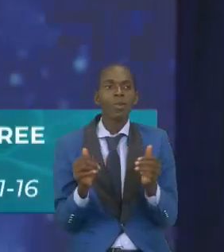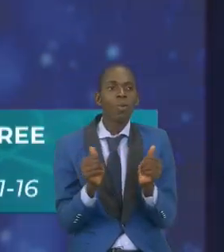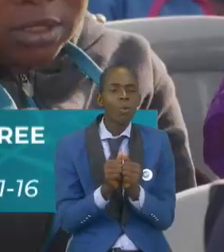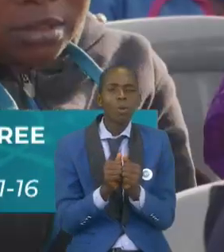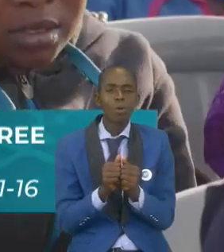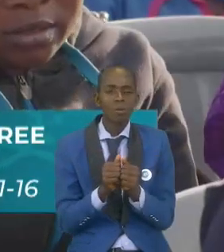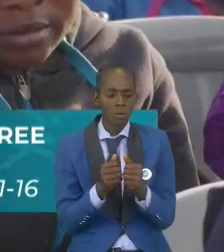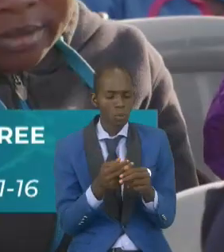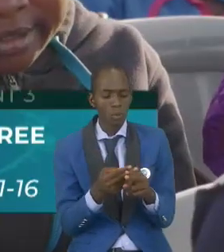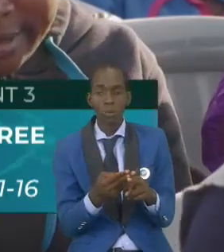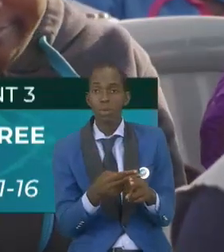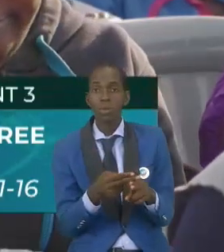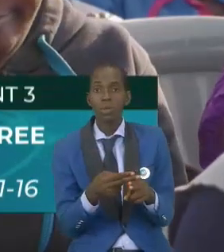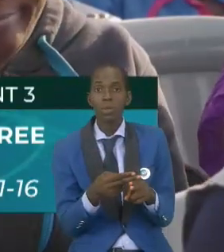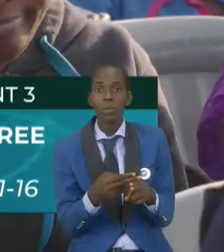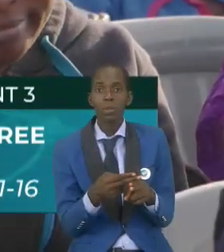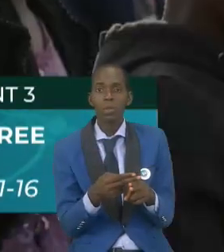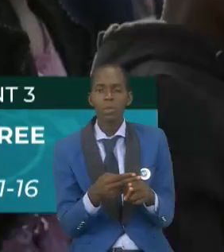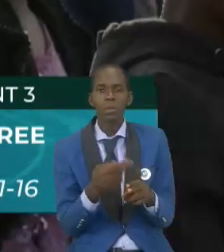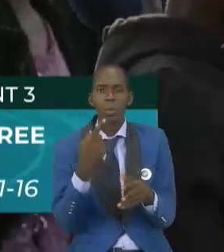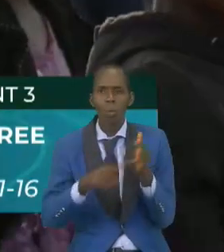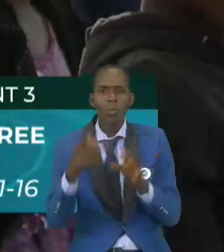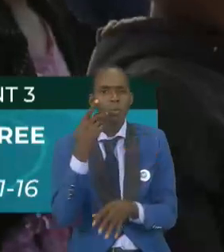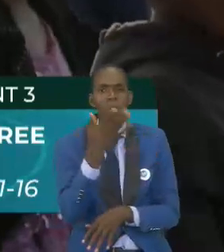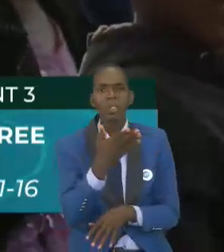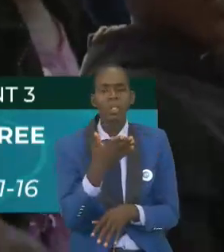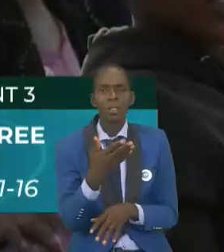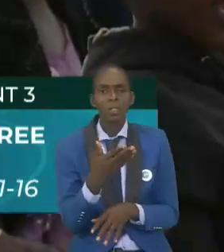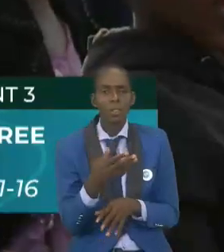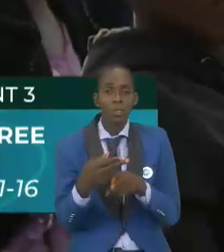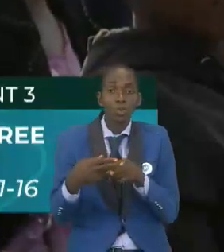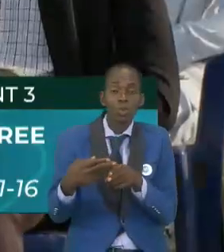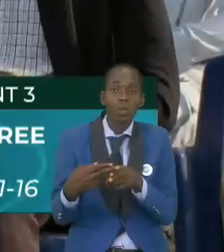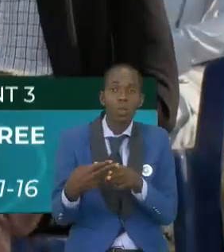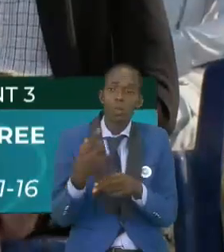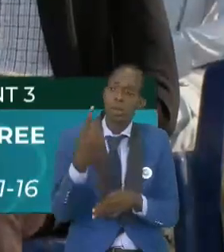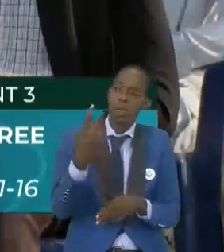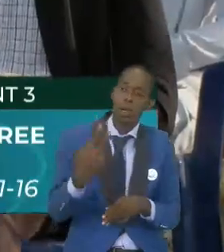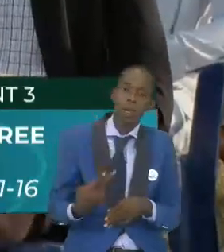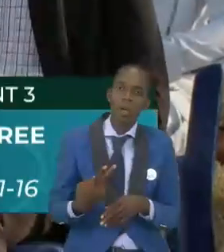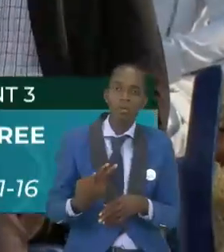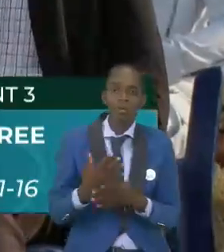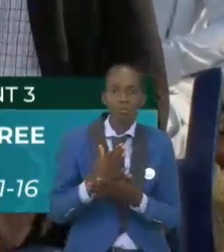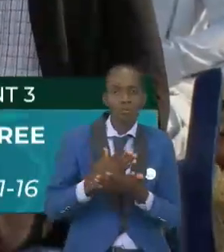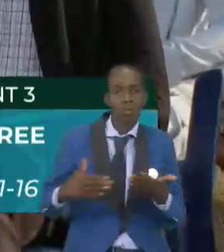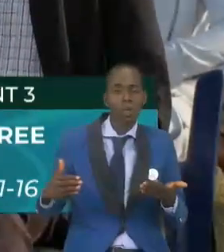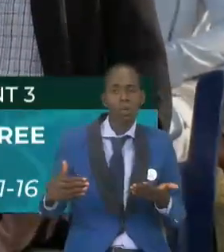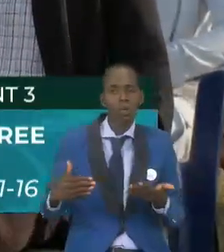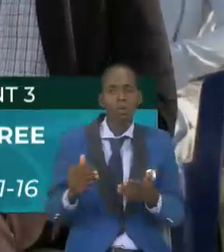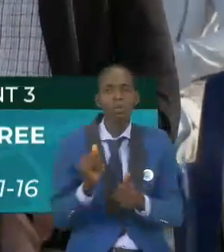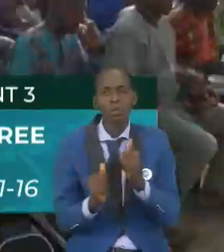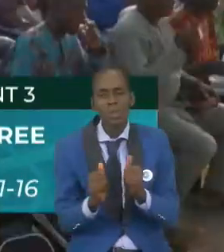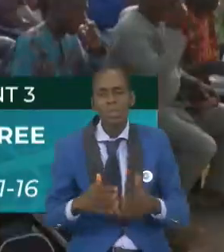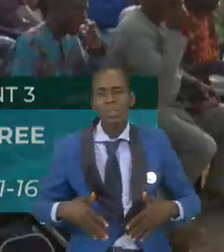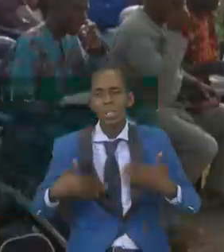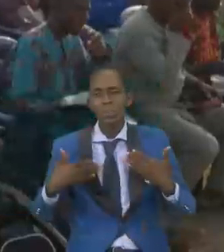life? What life do you have? What life are you claiming?